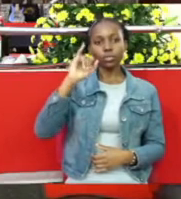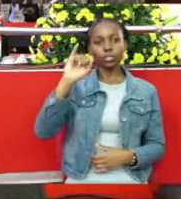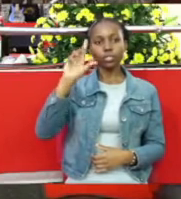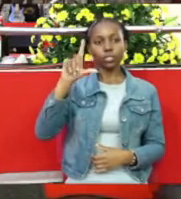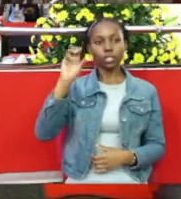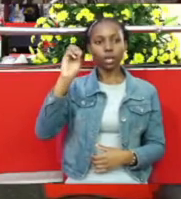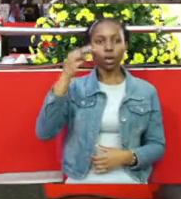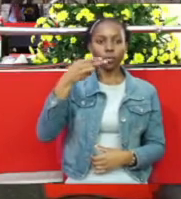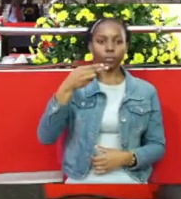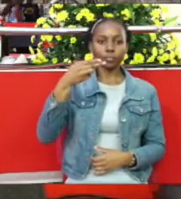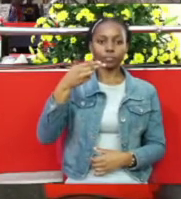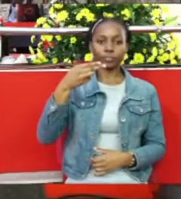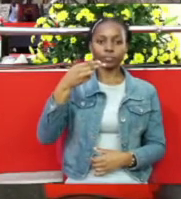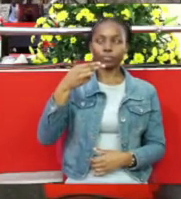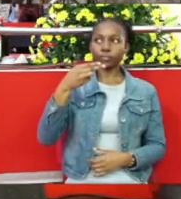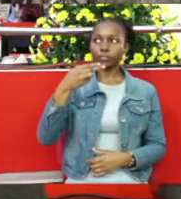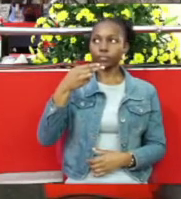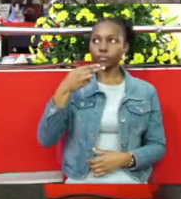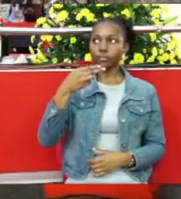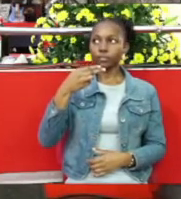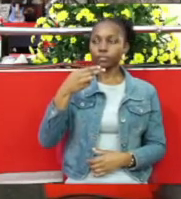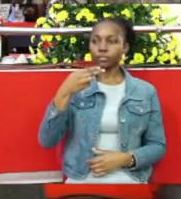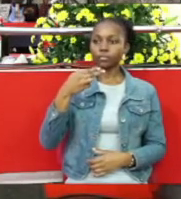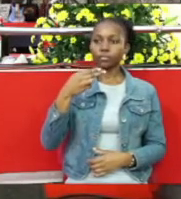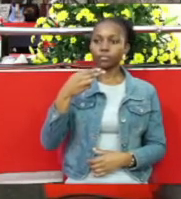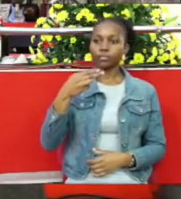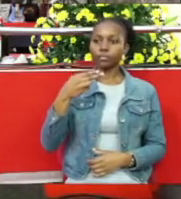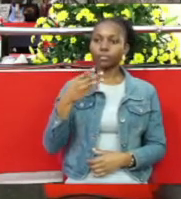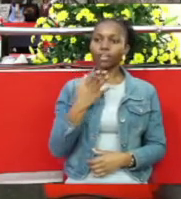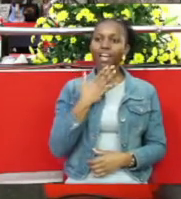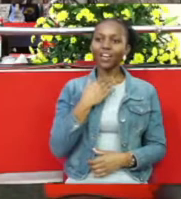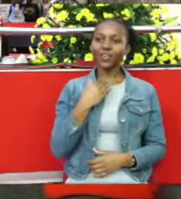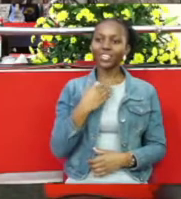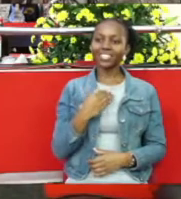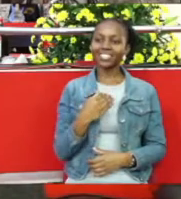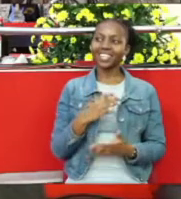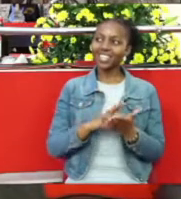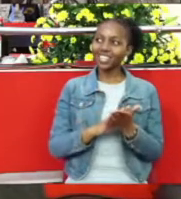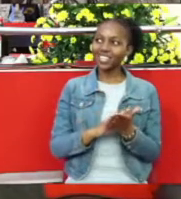Shiloh. And once again, I want to appreciate them for mentoring us